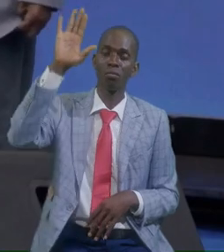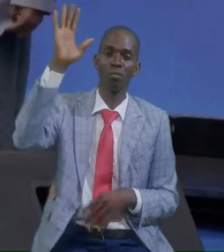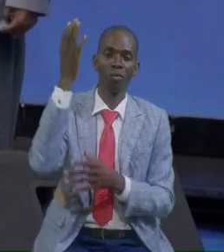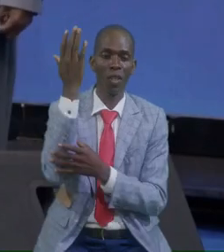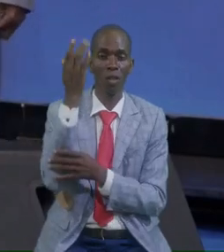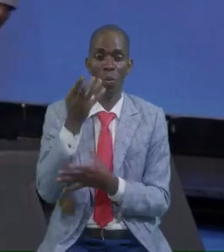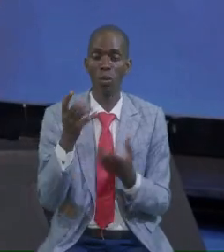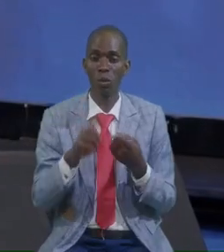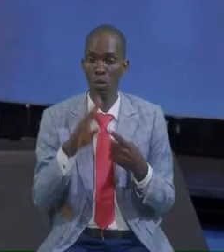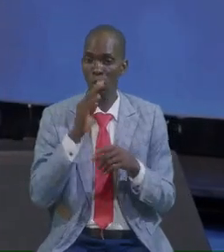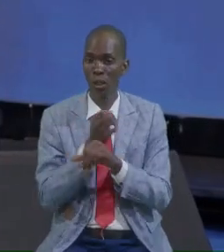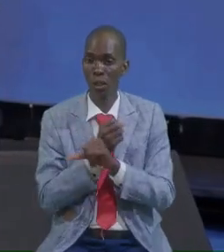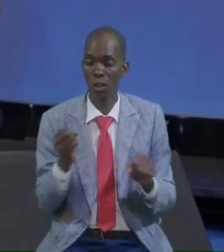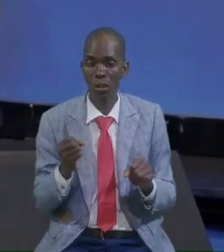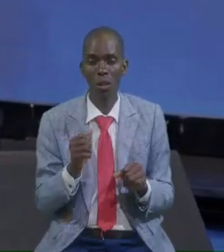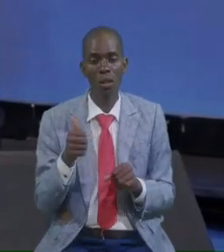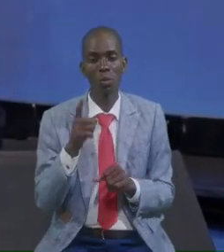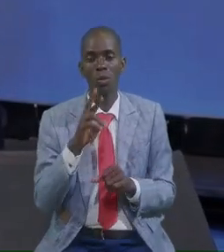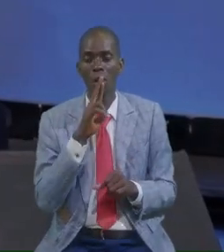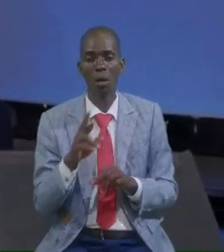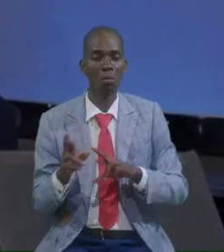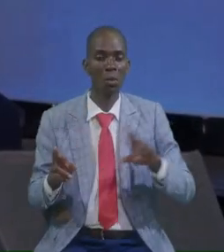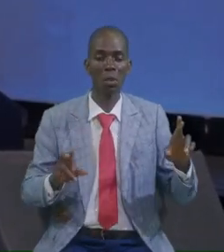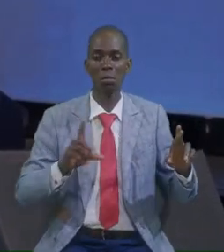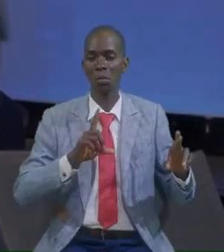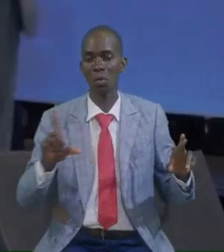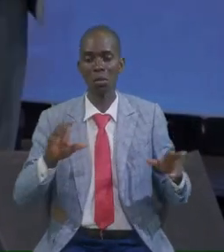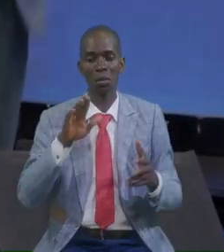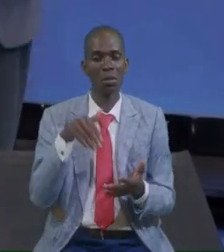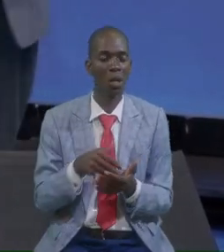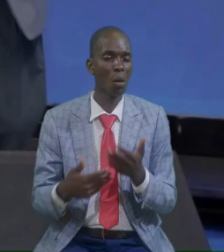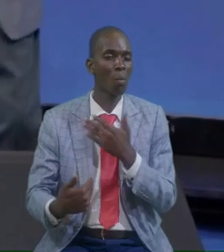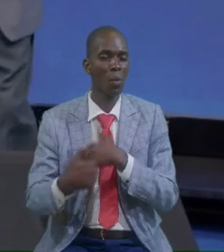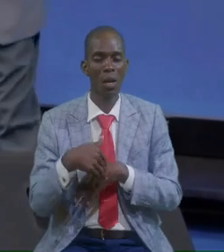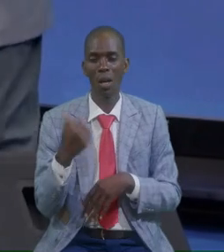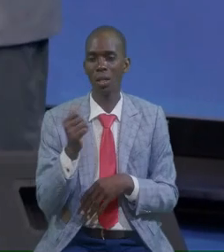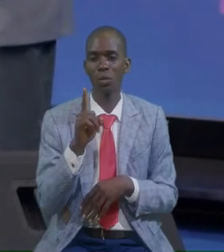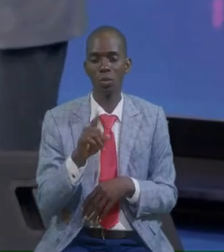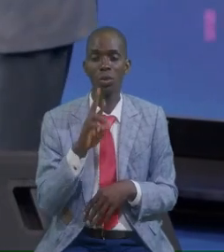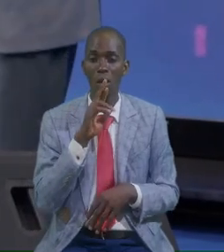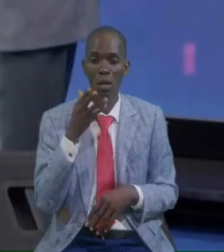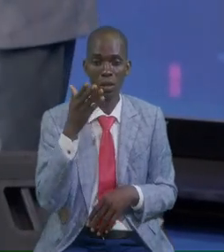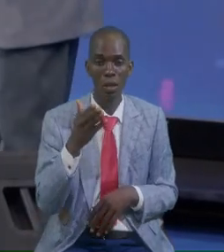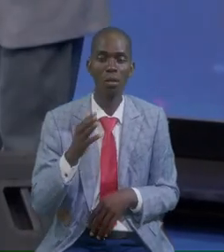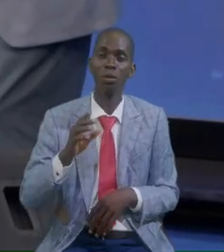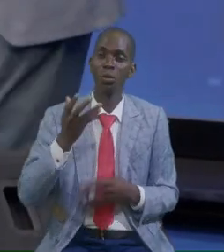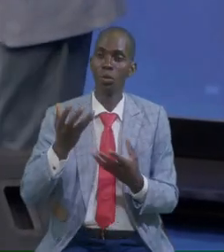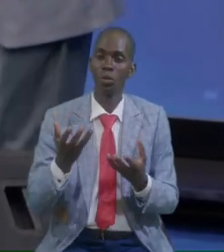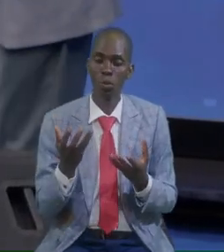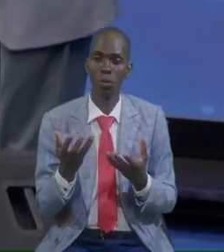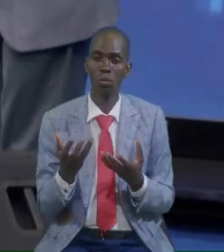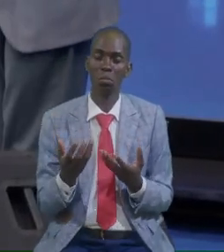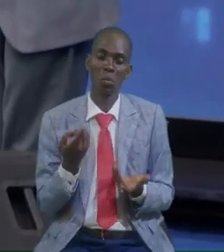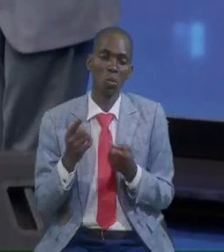Raise up that hand to the right, to the left, at the center, at the back, anywhere you are. You are high or you are